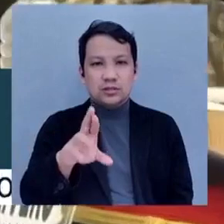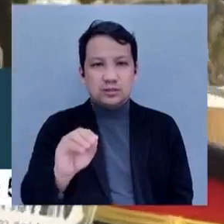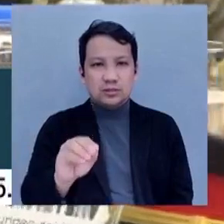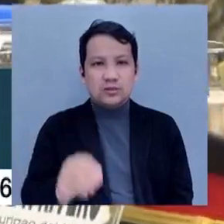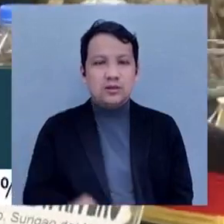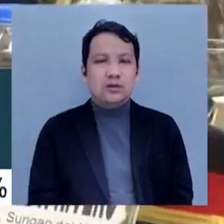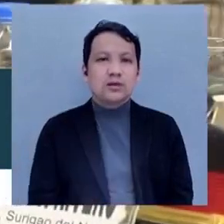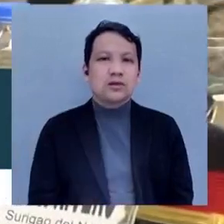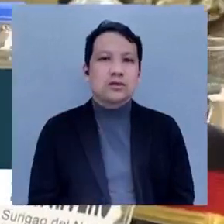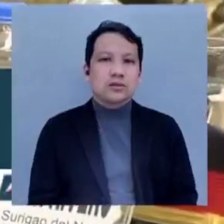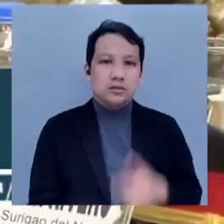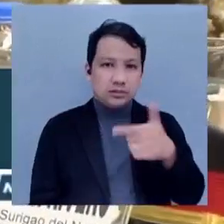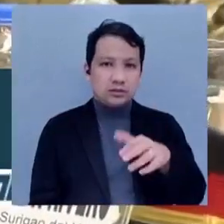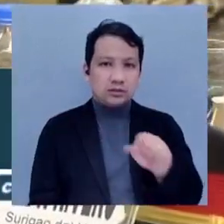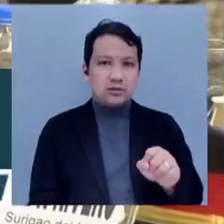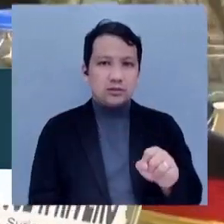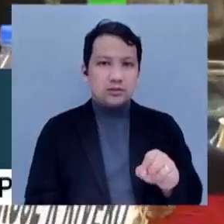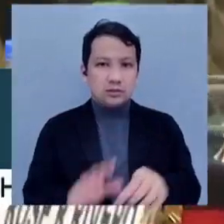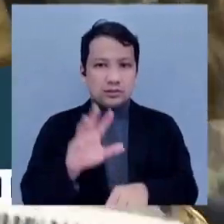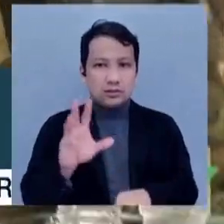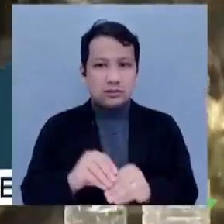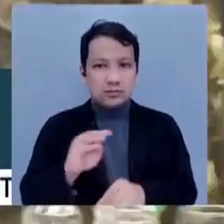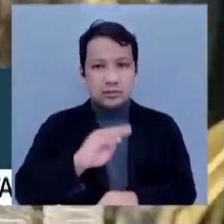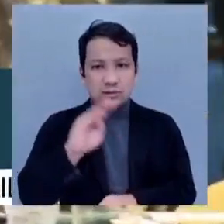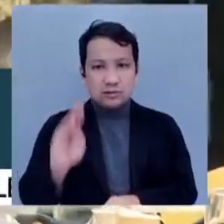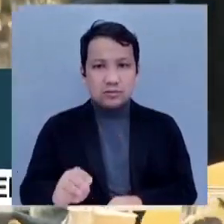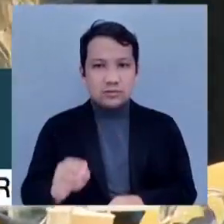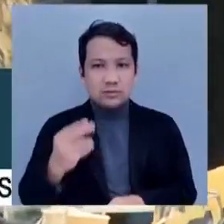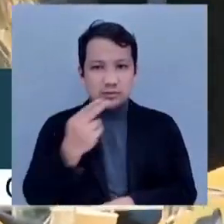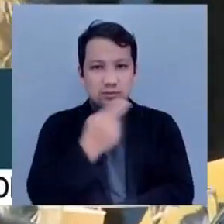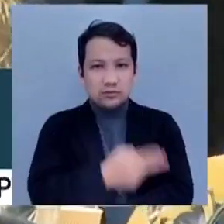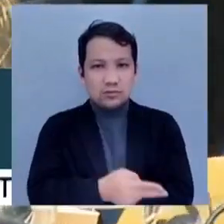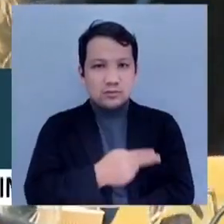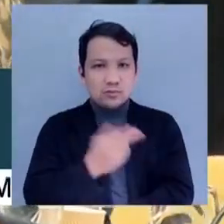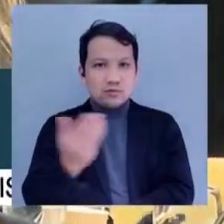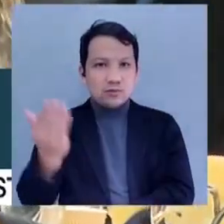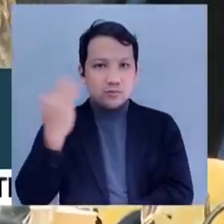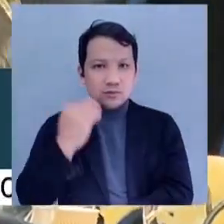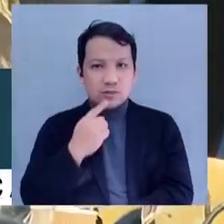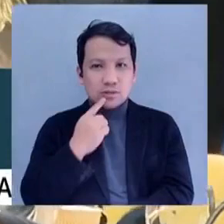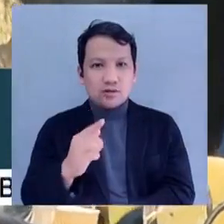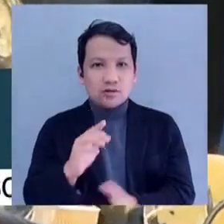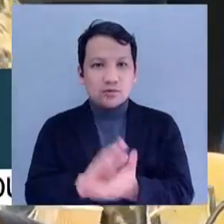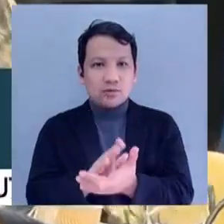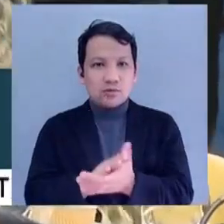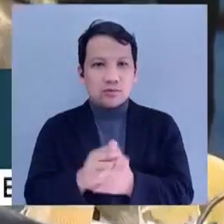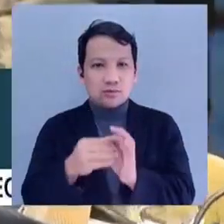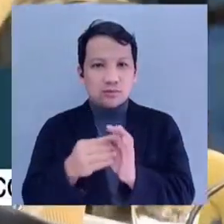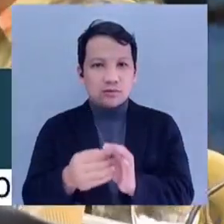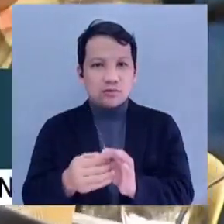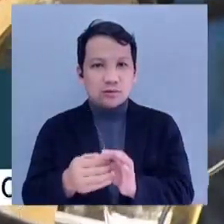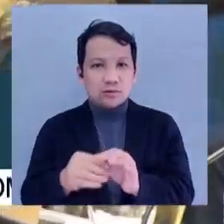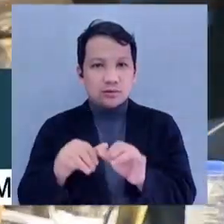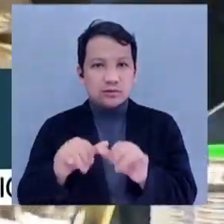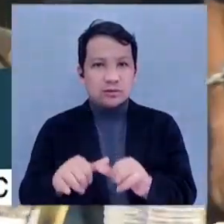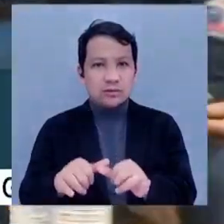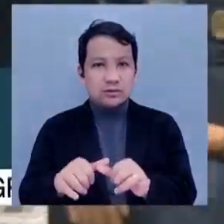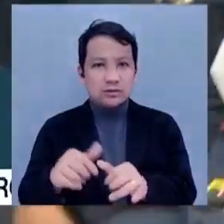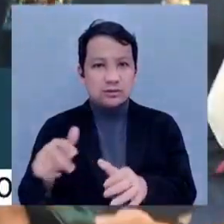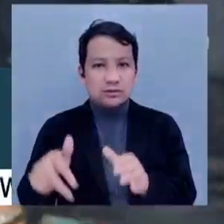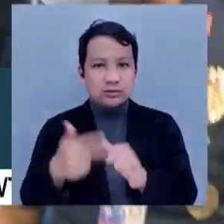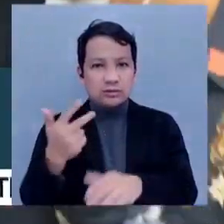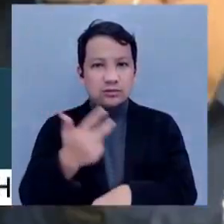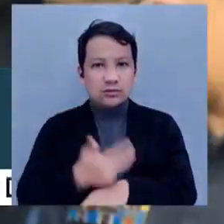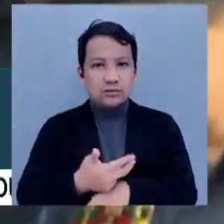is now confined in a Manila-based hospital, is a former school division superintendent, a three-time mayor of the Socorro